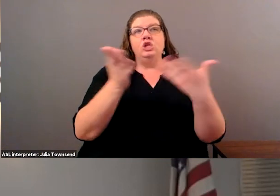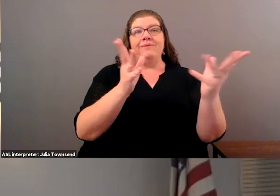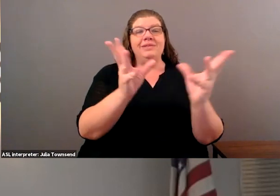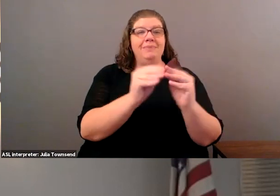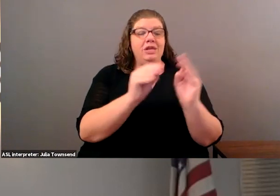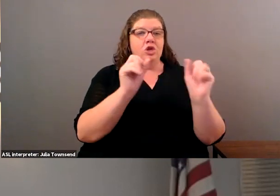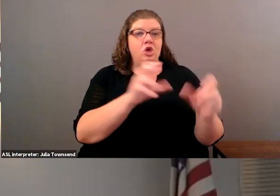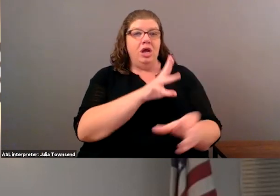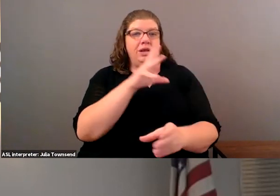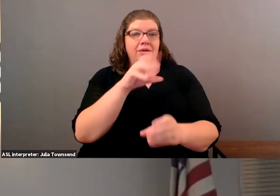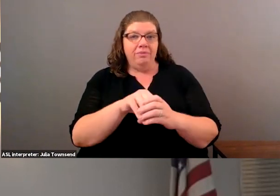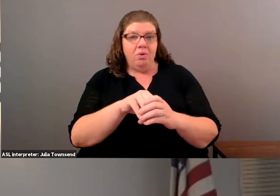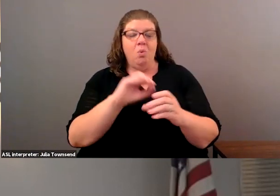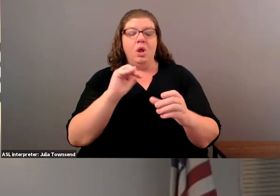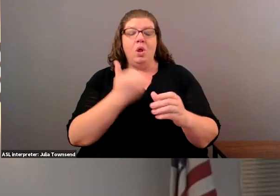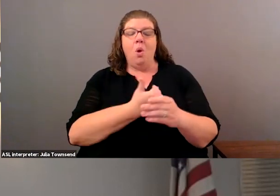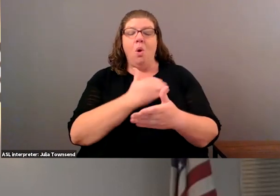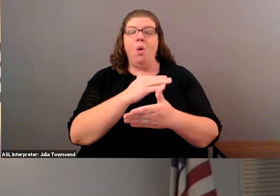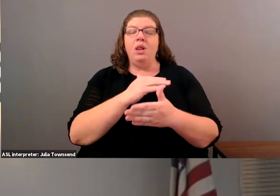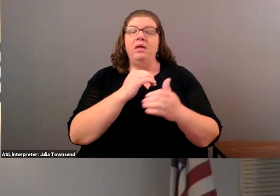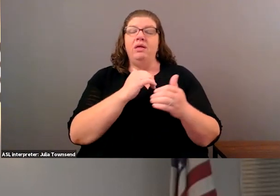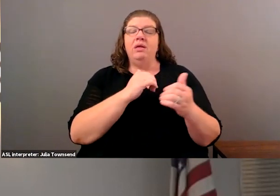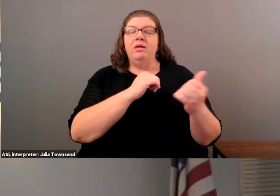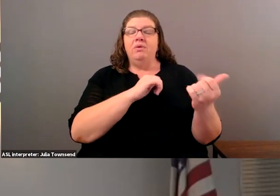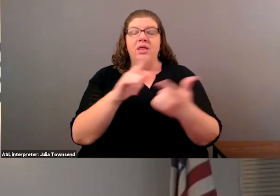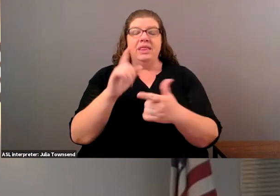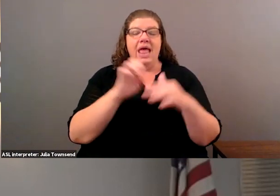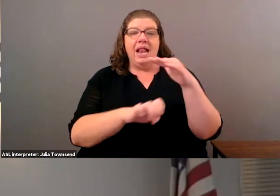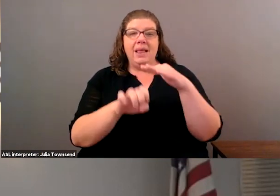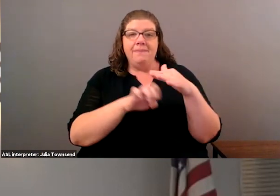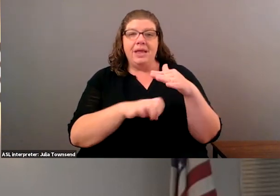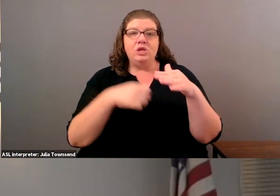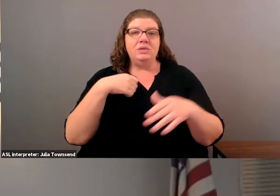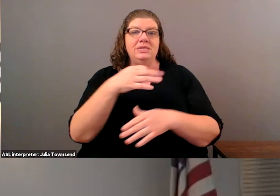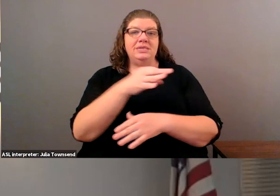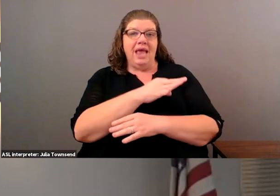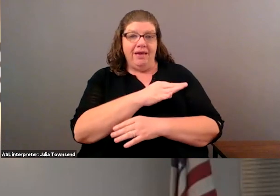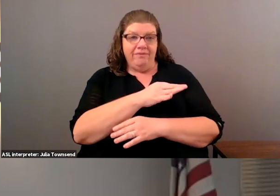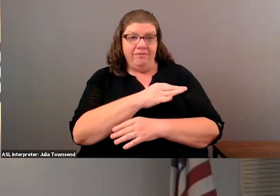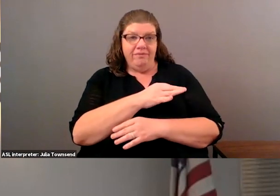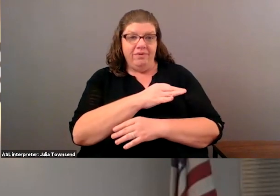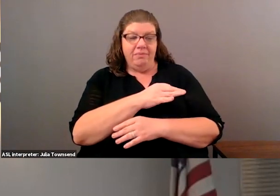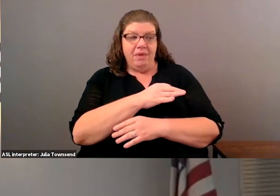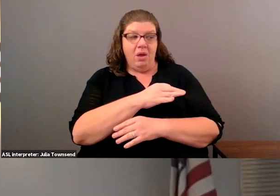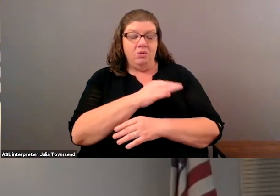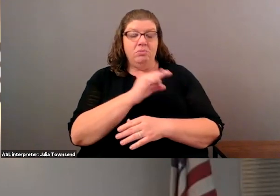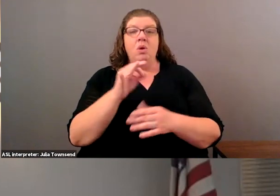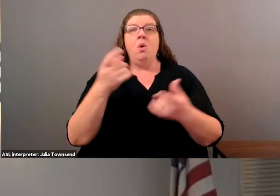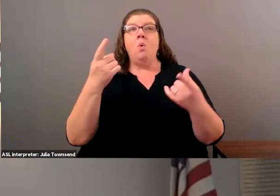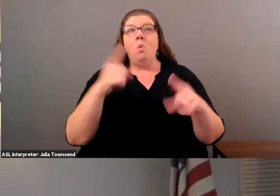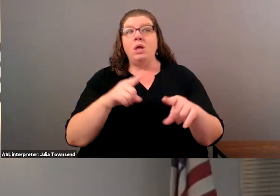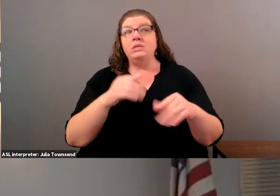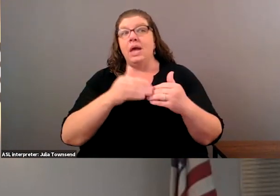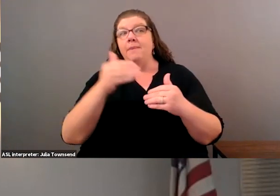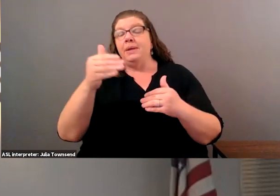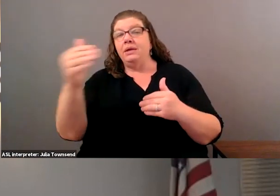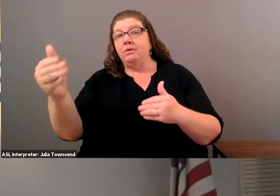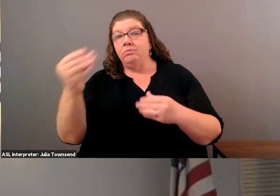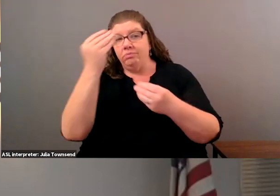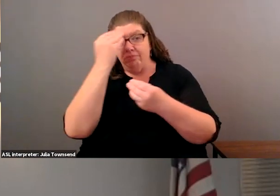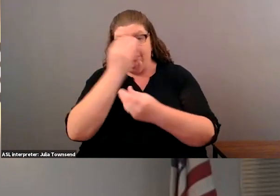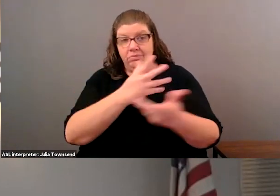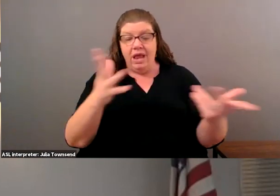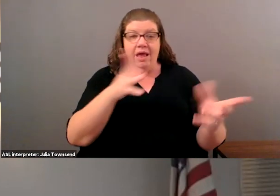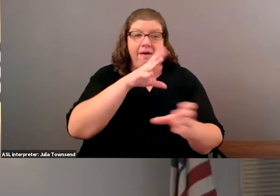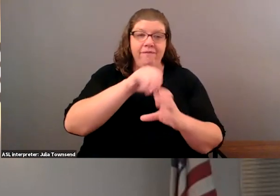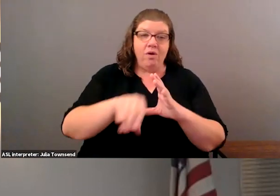with even all of our elementary staffs about here's what's coming, and it involves all of